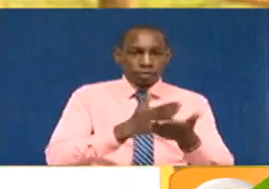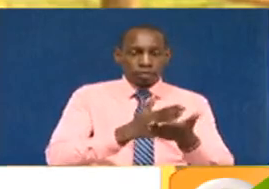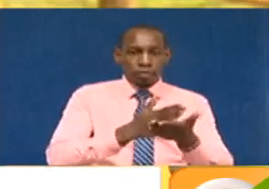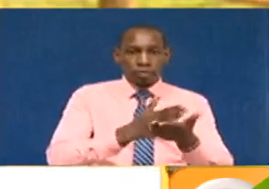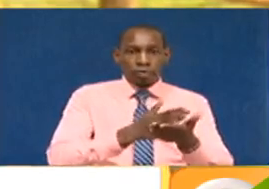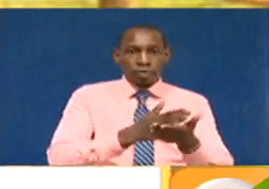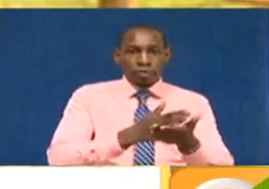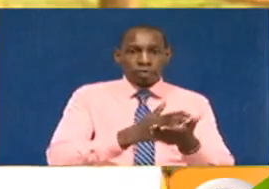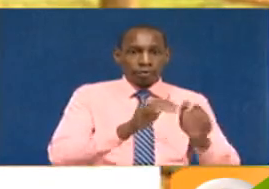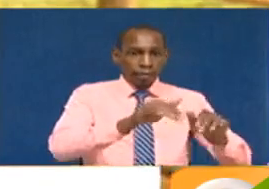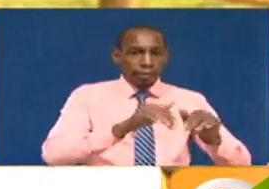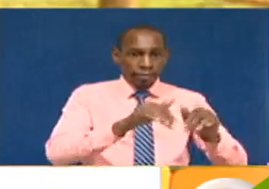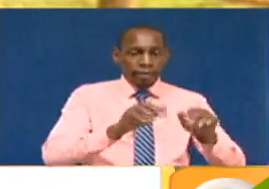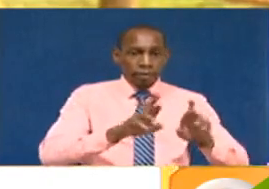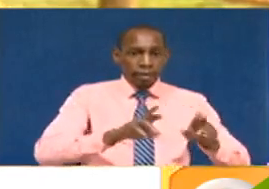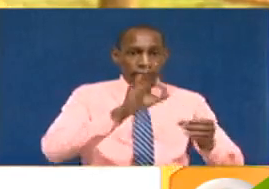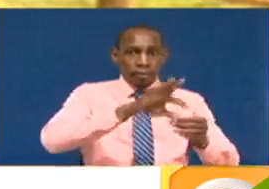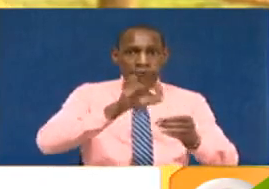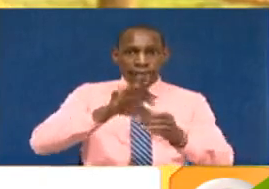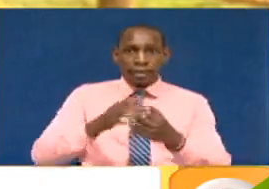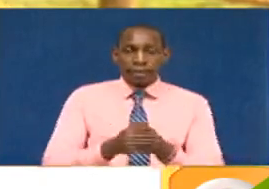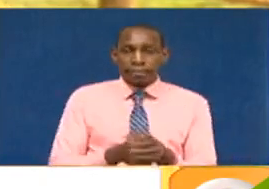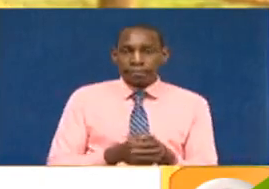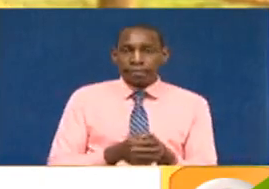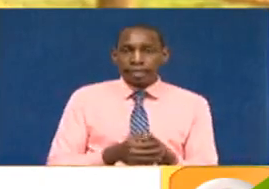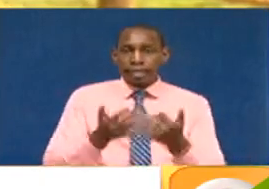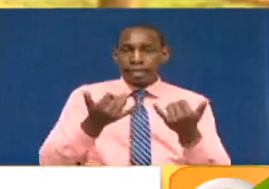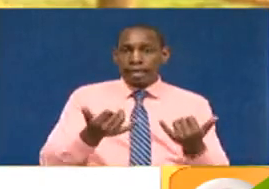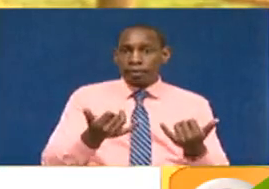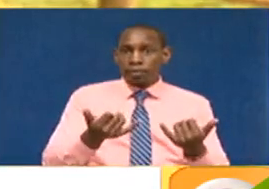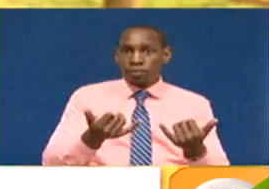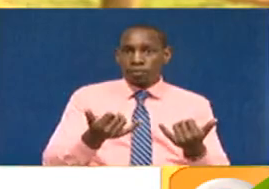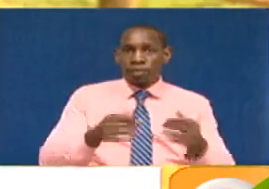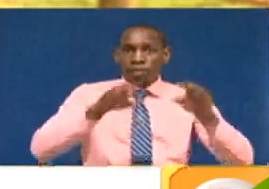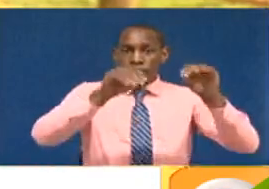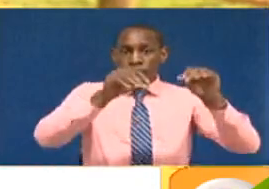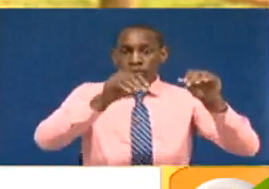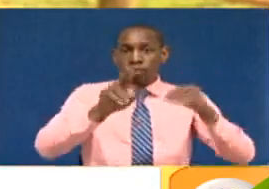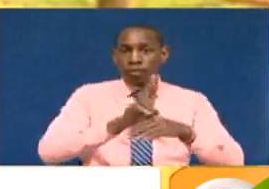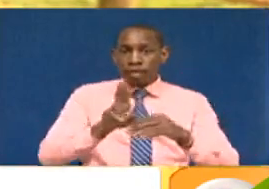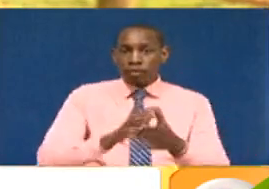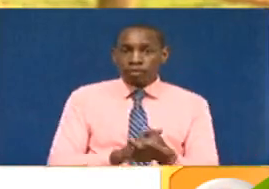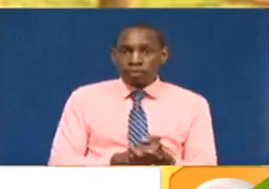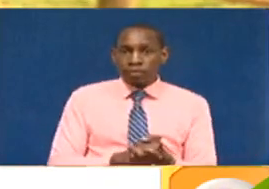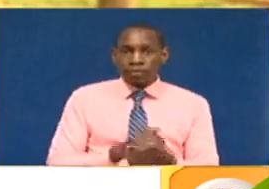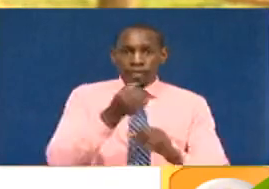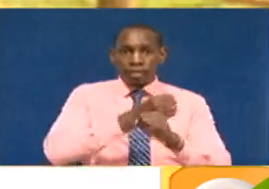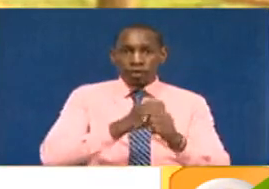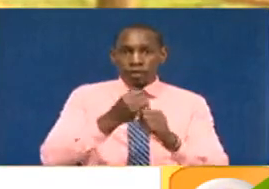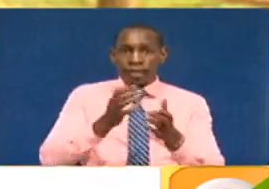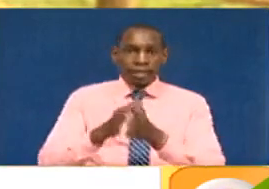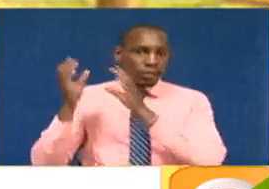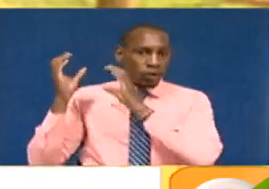grade, so which is ready to plant. Yeah, so that is the soil that we use. It is made from